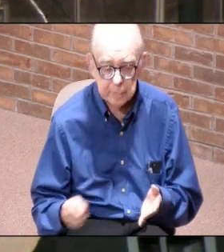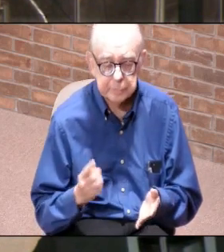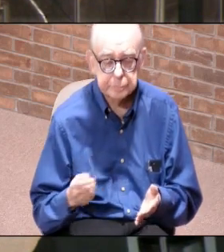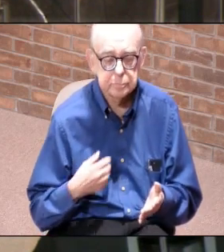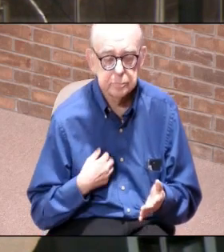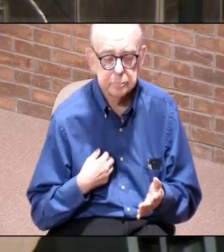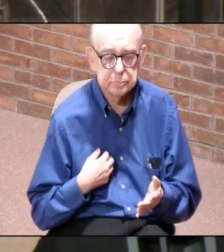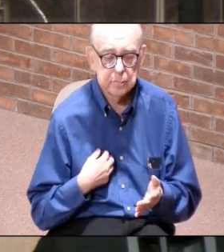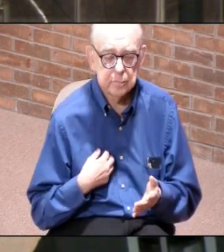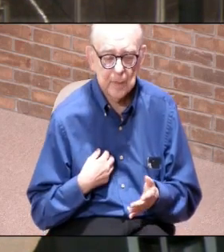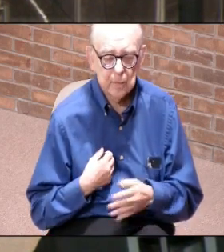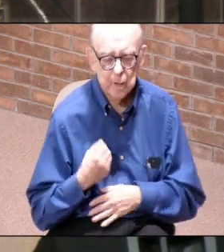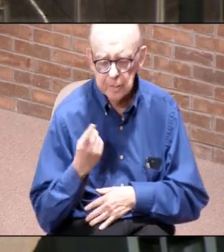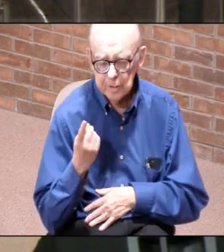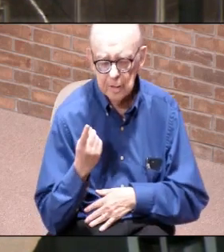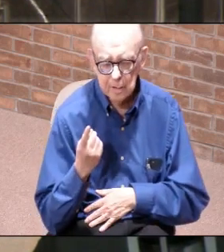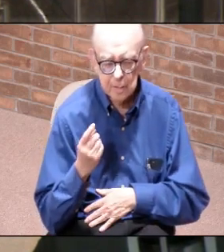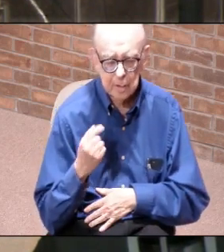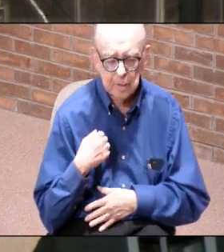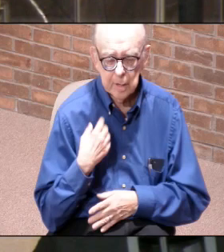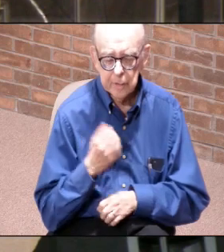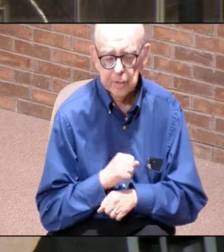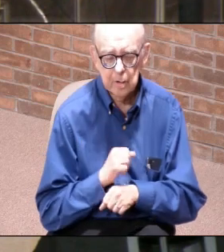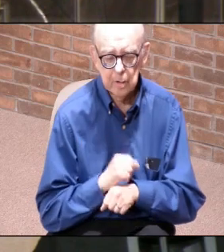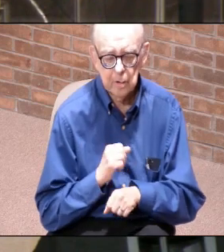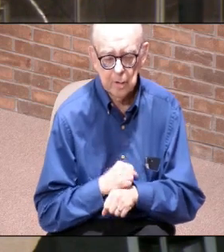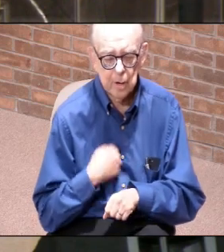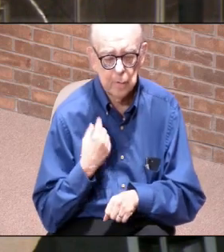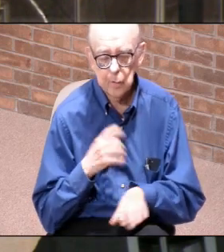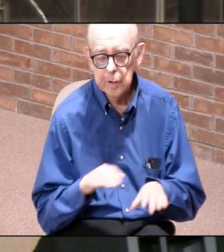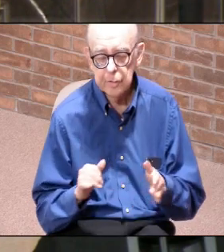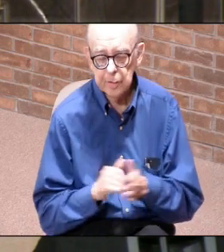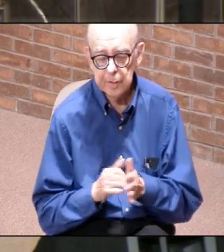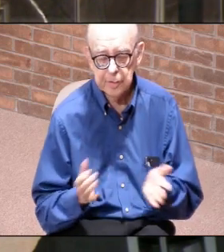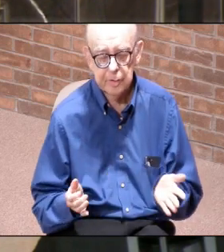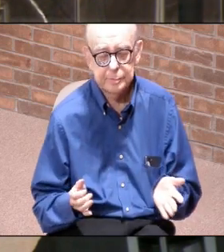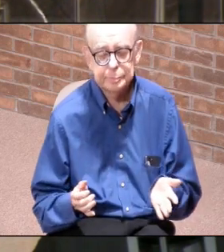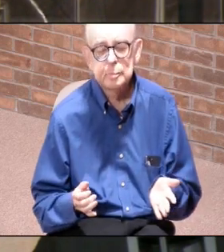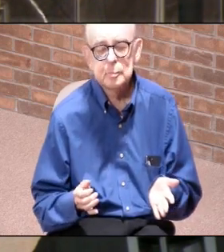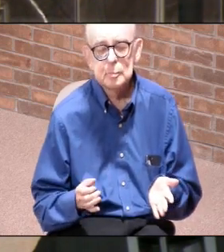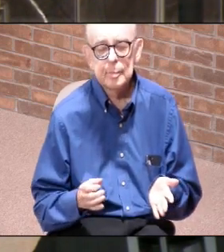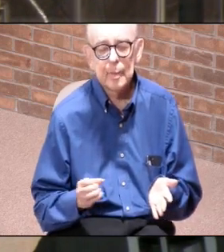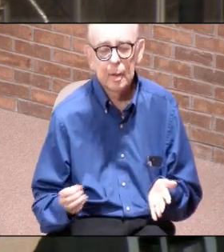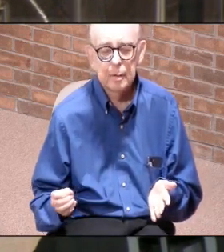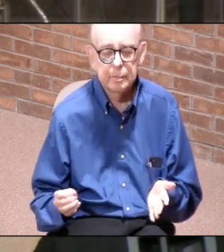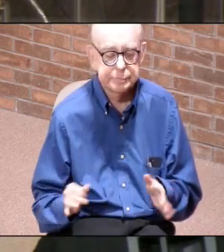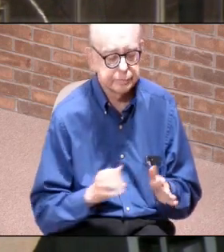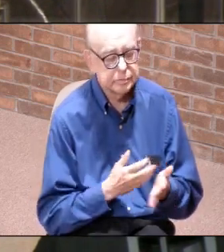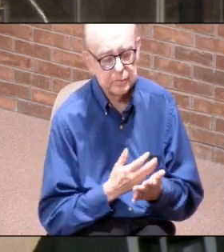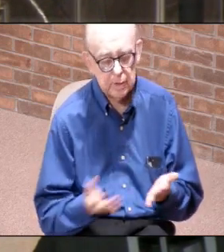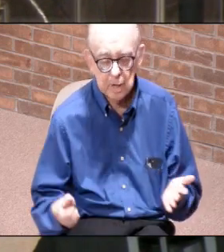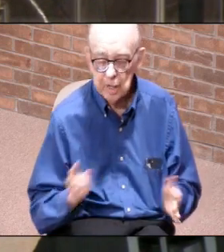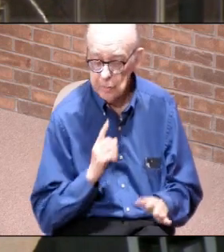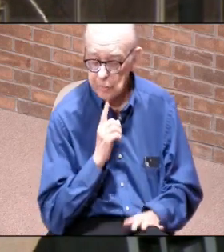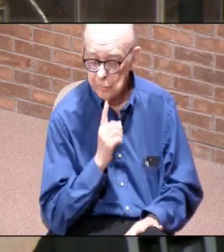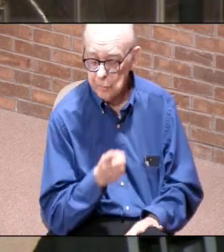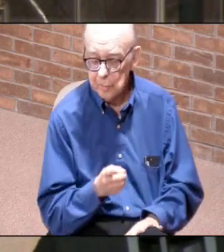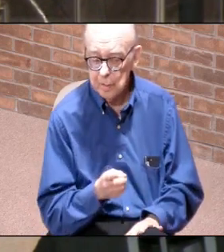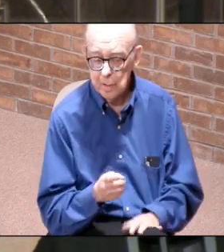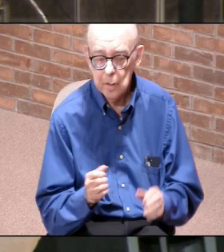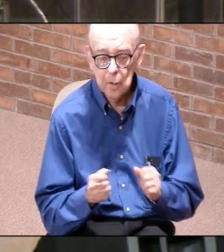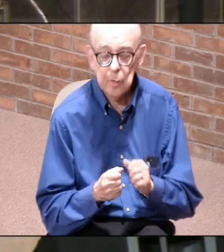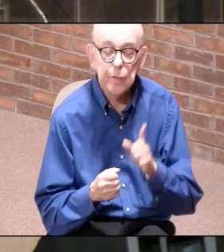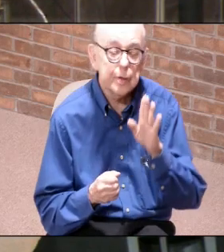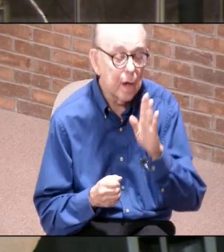always had to figure out, okay, this is our assignment, here's what we're going to do. And so the same thing is true